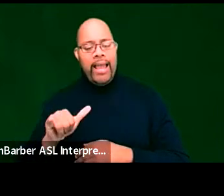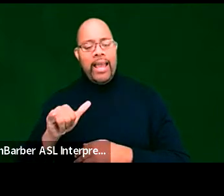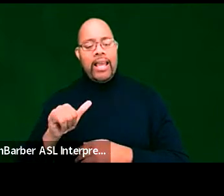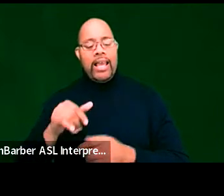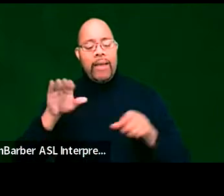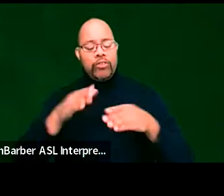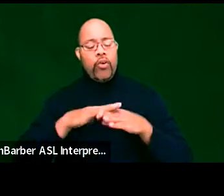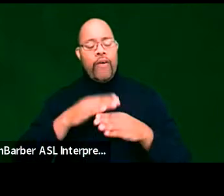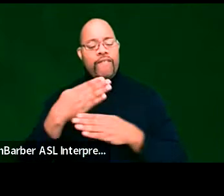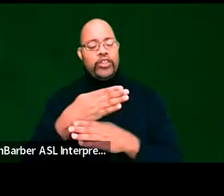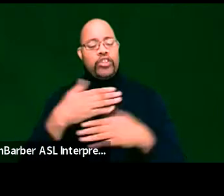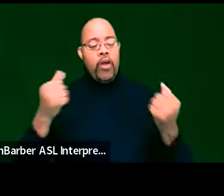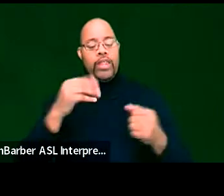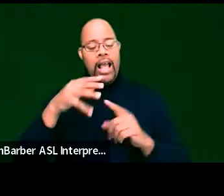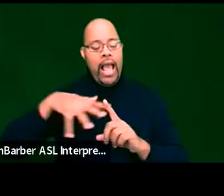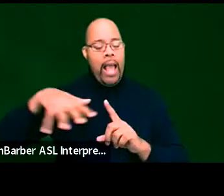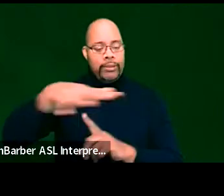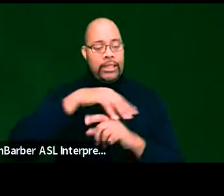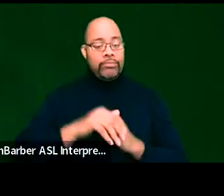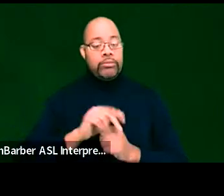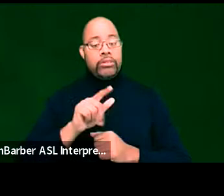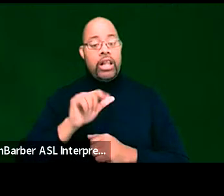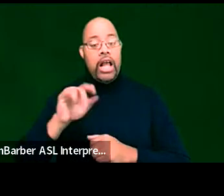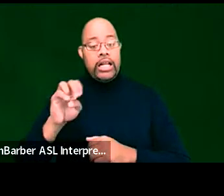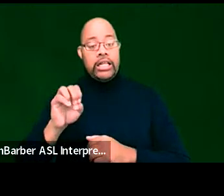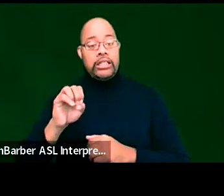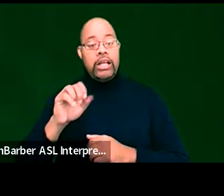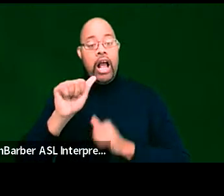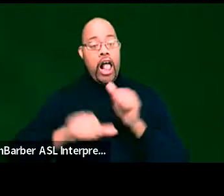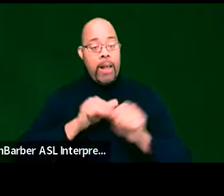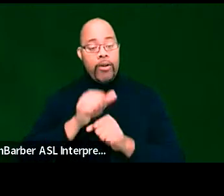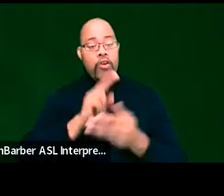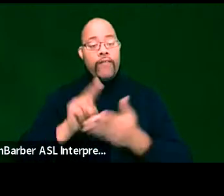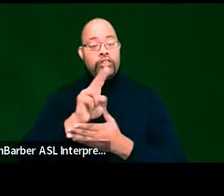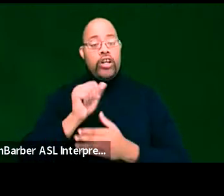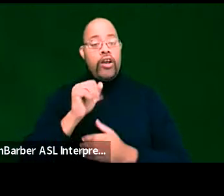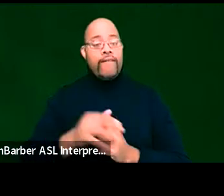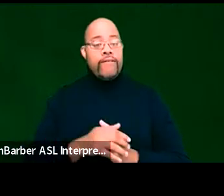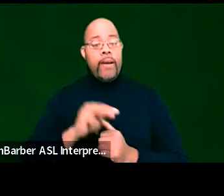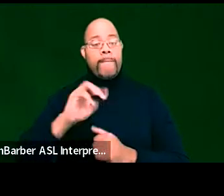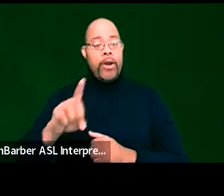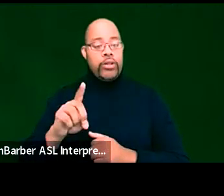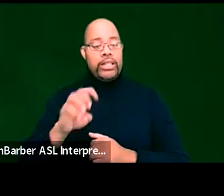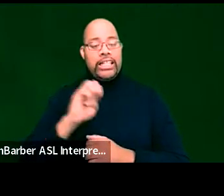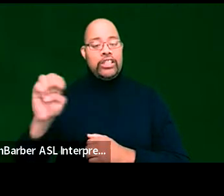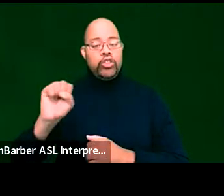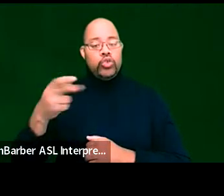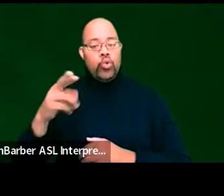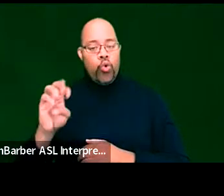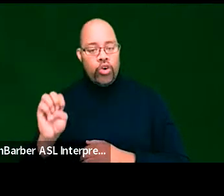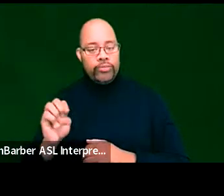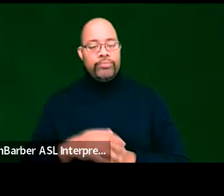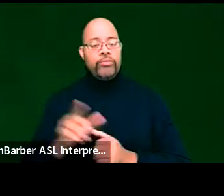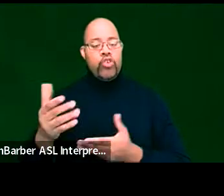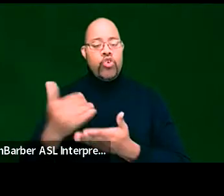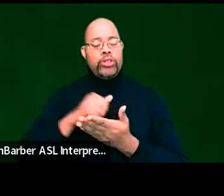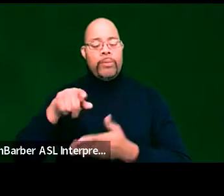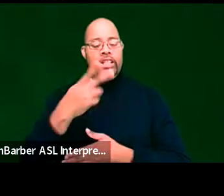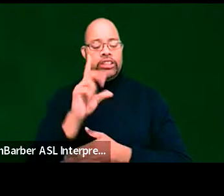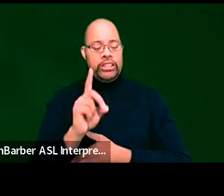health and habitat. Lonnie is an alumni of the University of Maryland Eastern Shore, where he earned